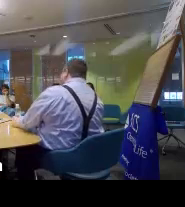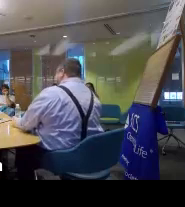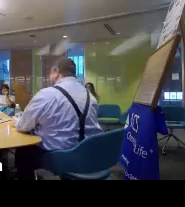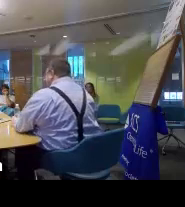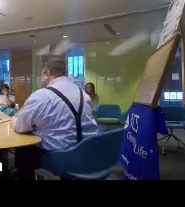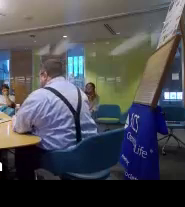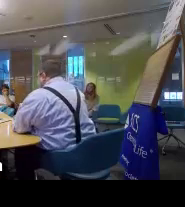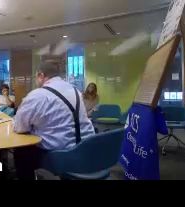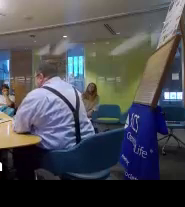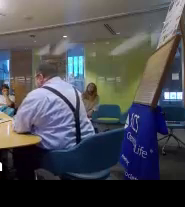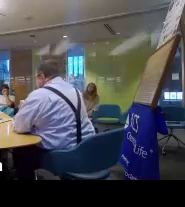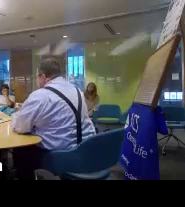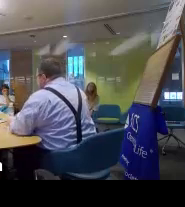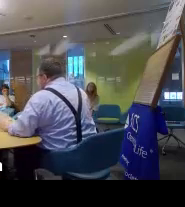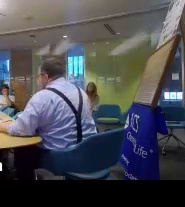Yes.